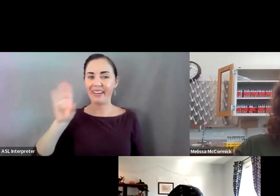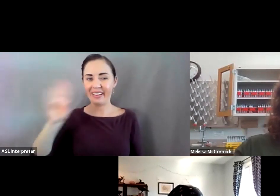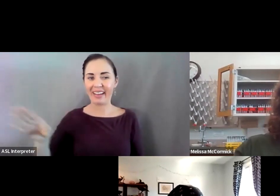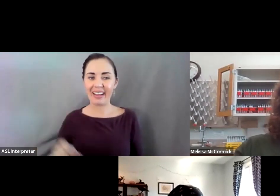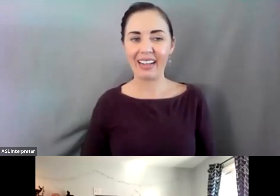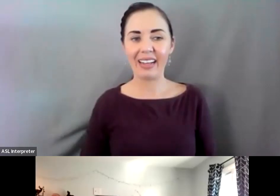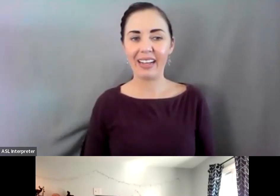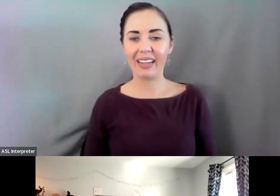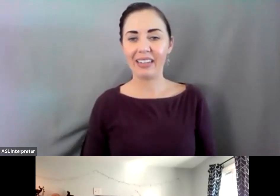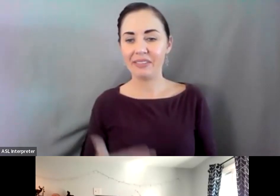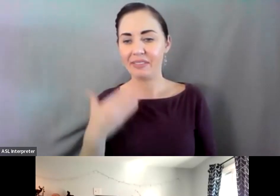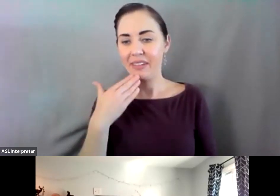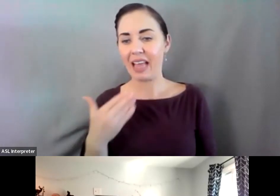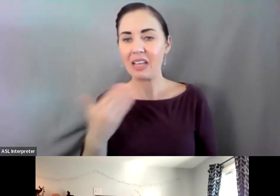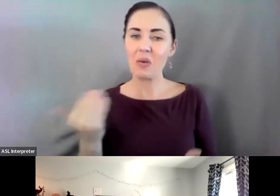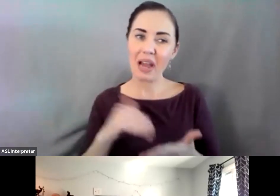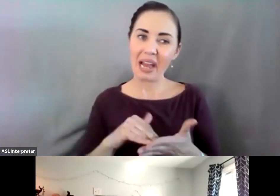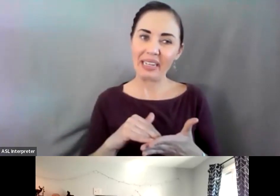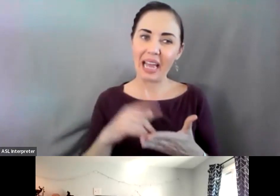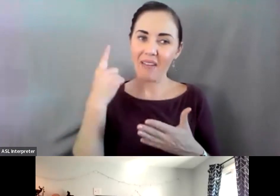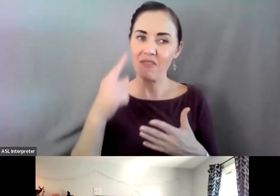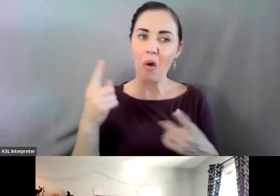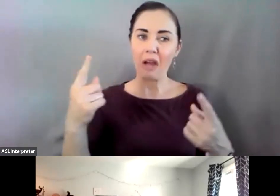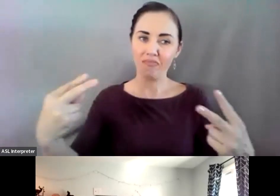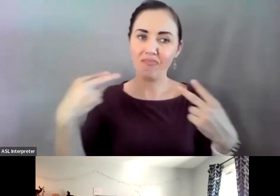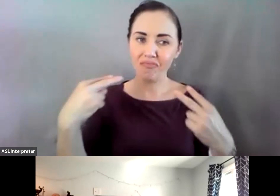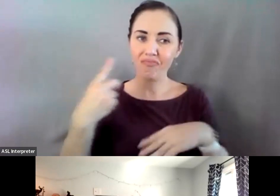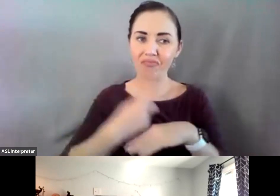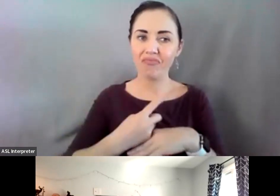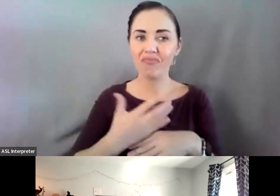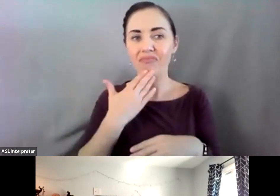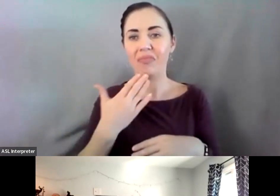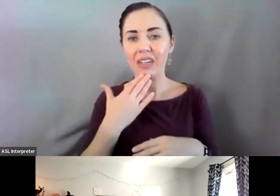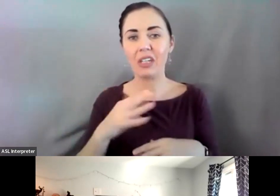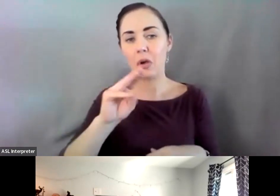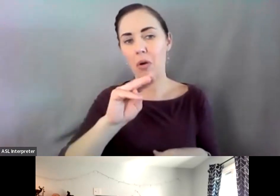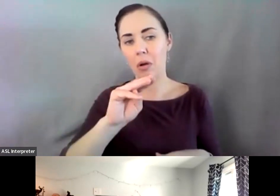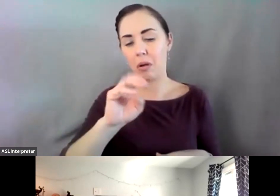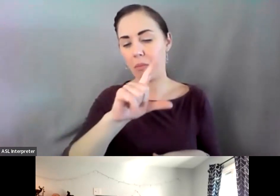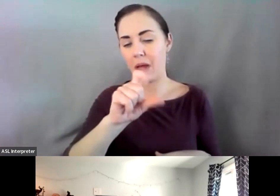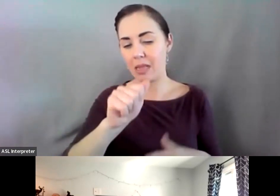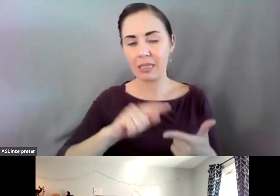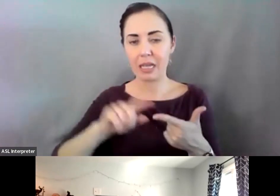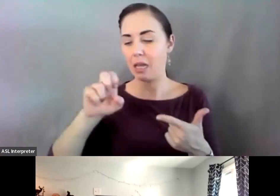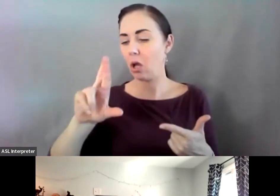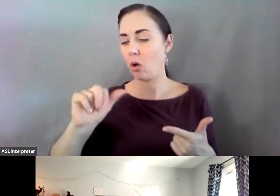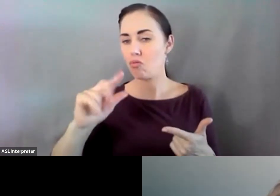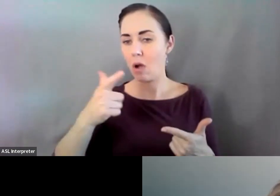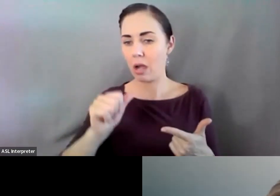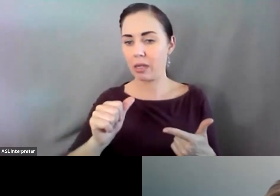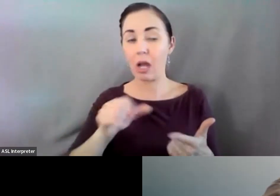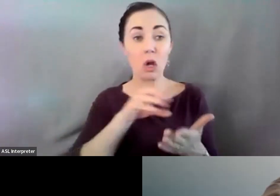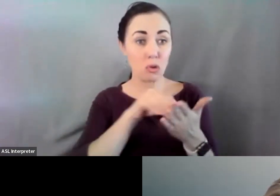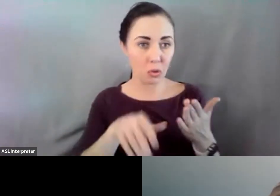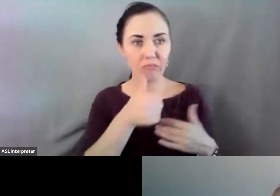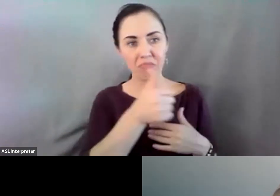Hello. Thank you again so much for attending today. Thank you so much, Melissa and Aranga. So once again, students, if